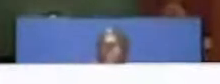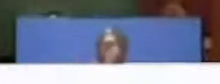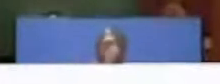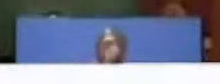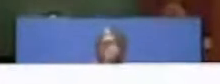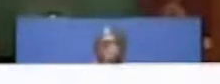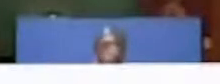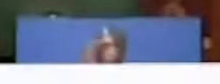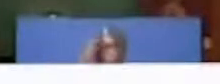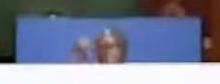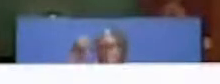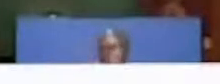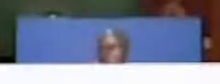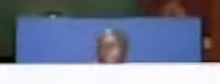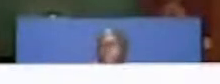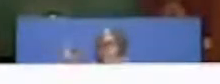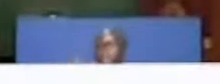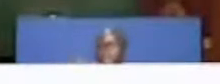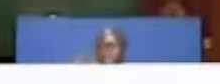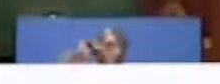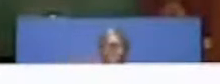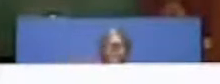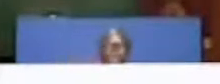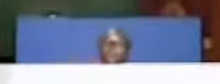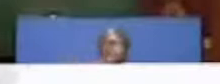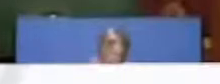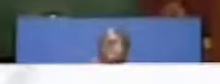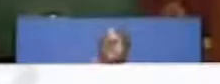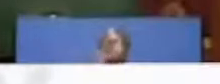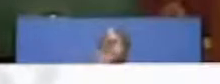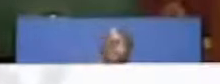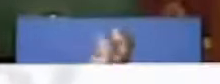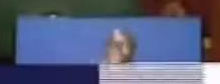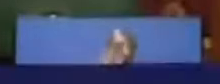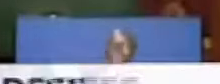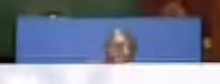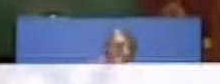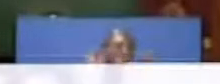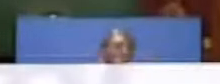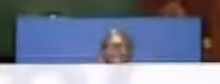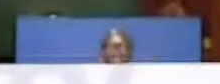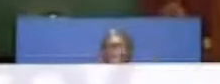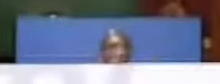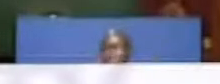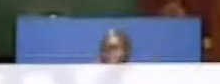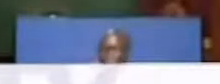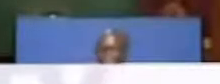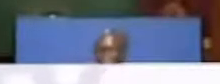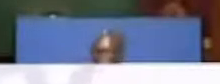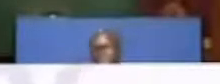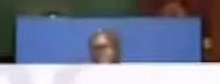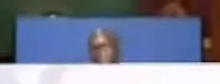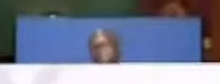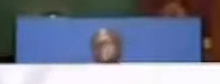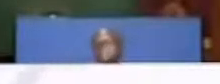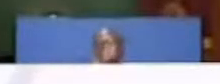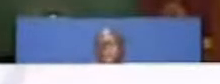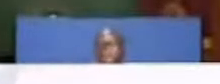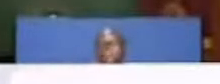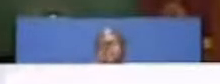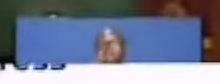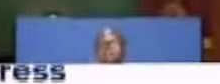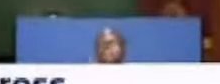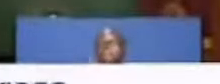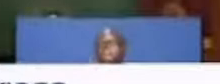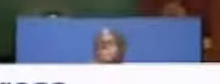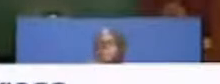Kajiado were able to receive food using the system. In 2020, M-Riziki saved the county